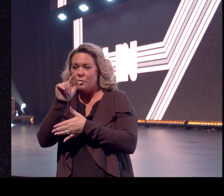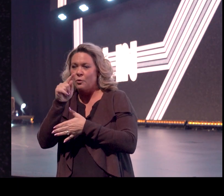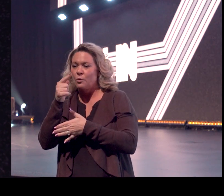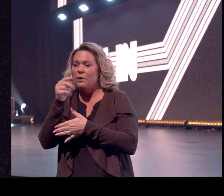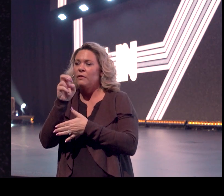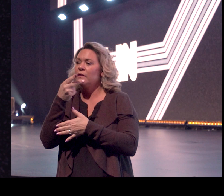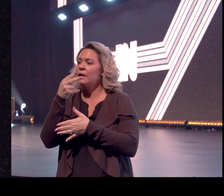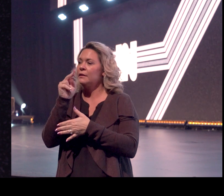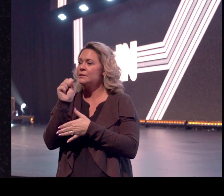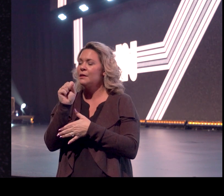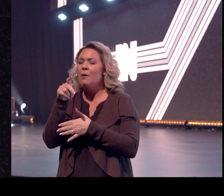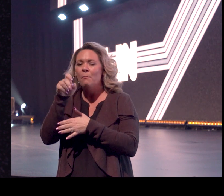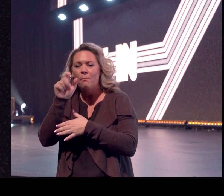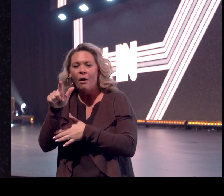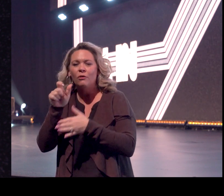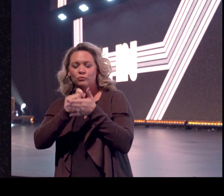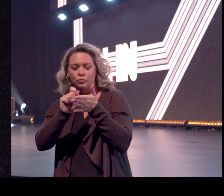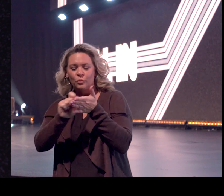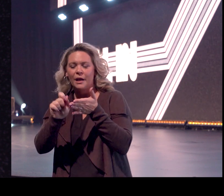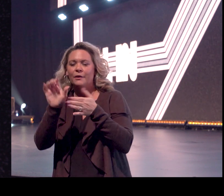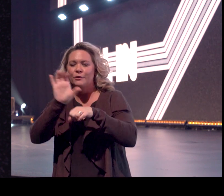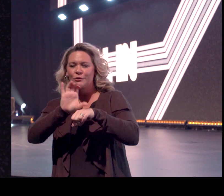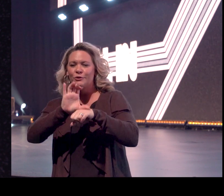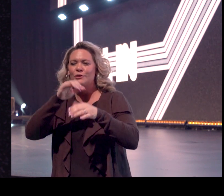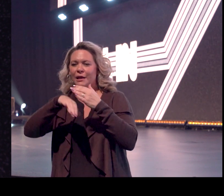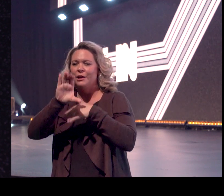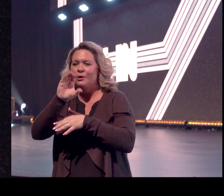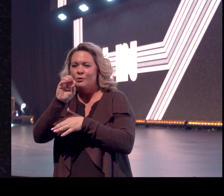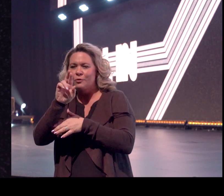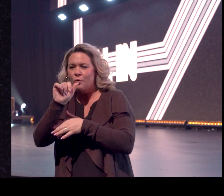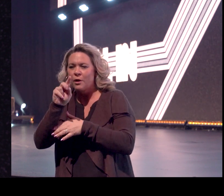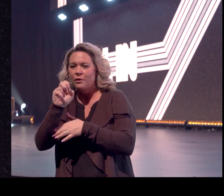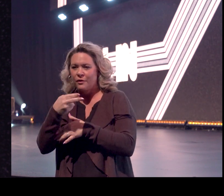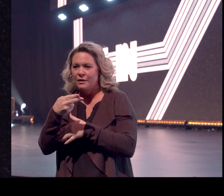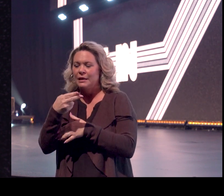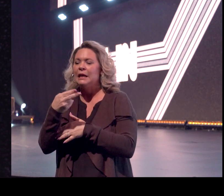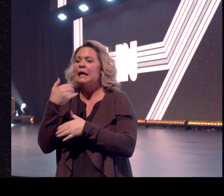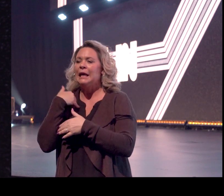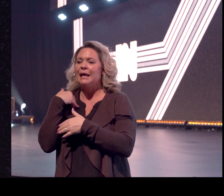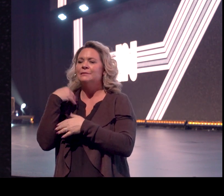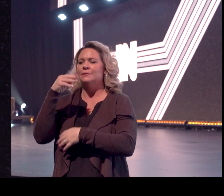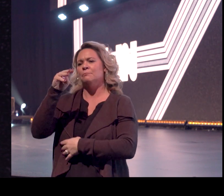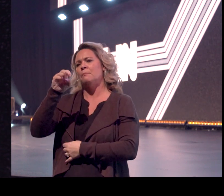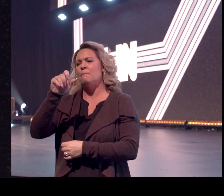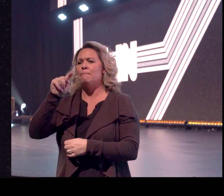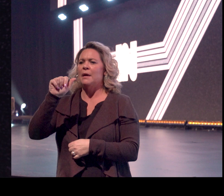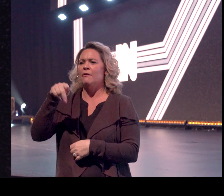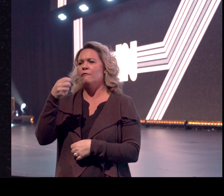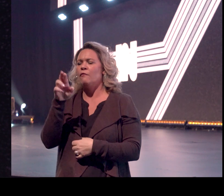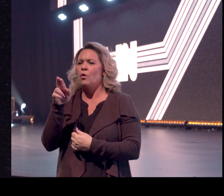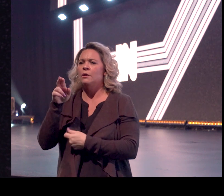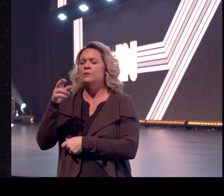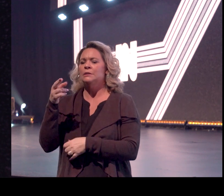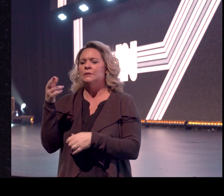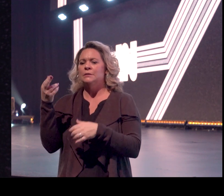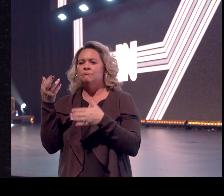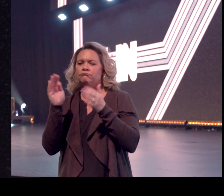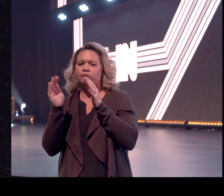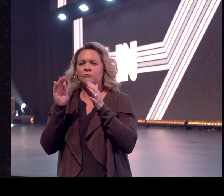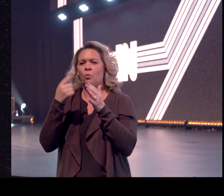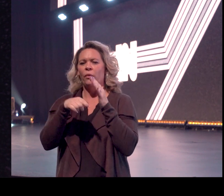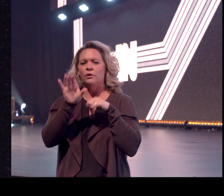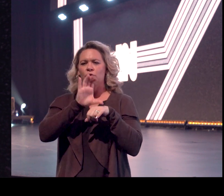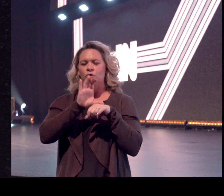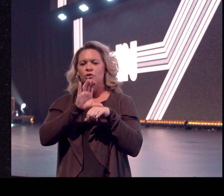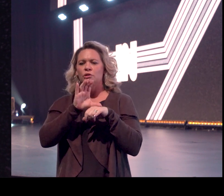in 1 Corinthians where Paul's writing to the church in Corinth, and he gives a metaphor for what the church